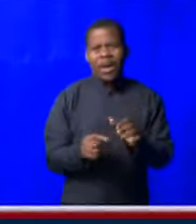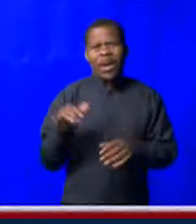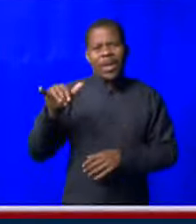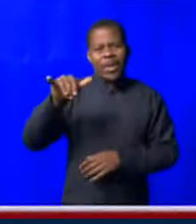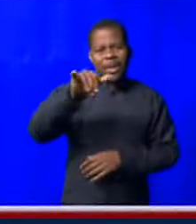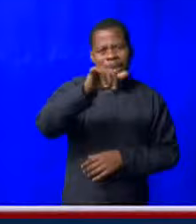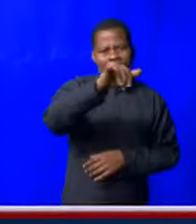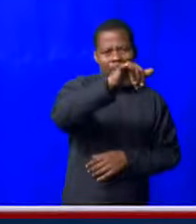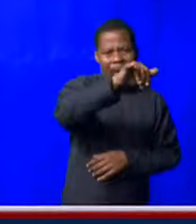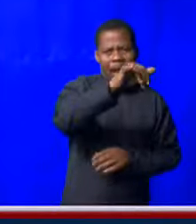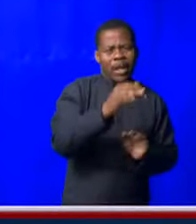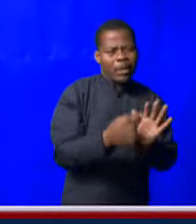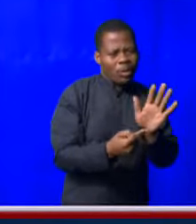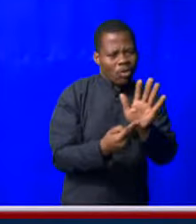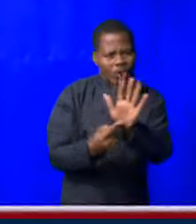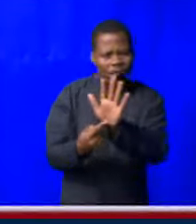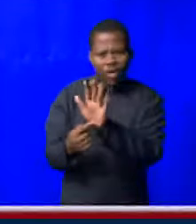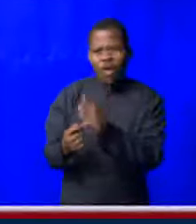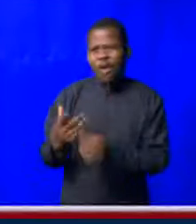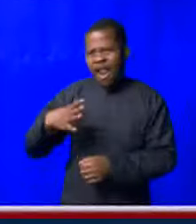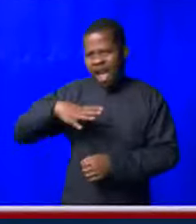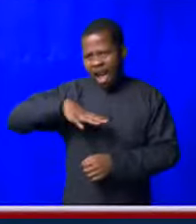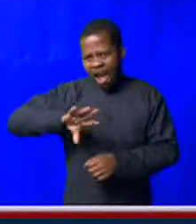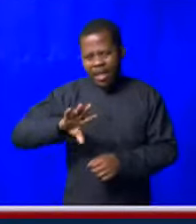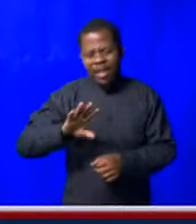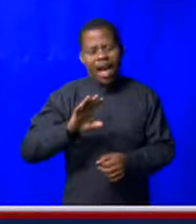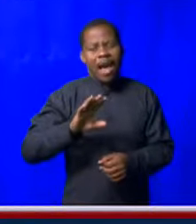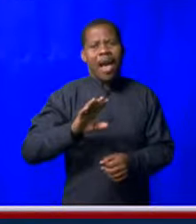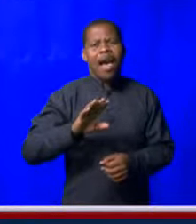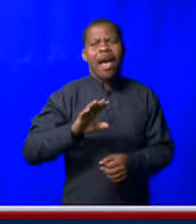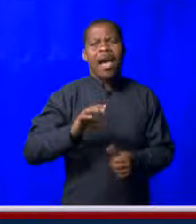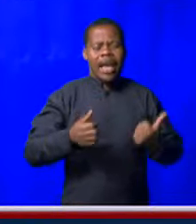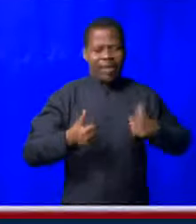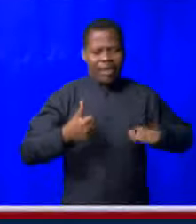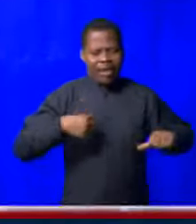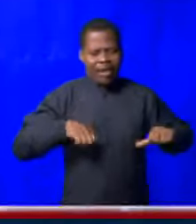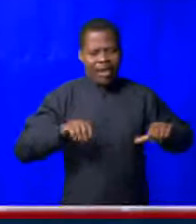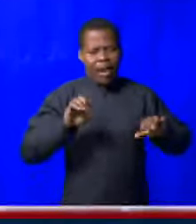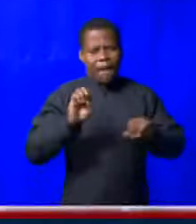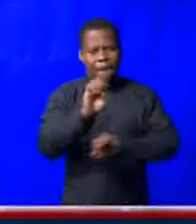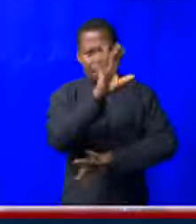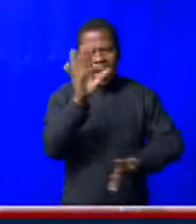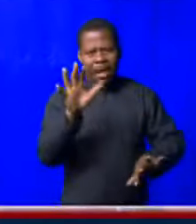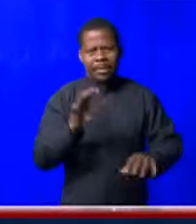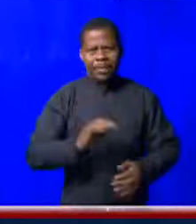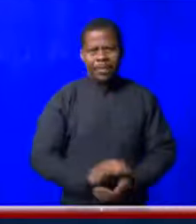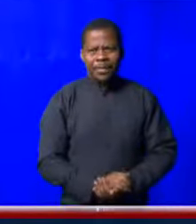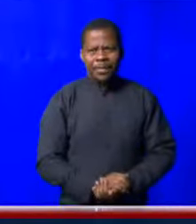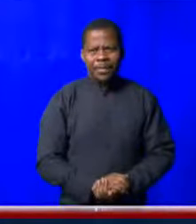ngetindiza kana leminye imidlalo. Etinsabeni kubika pholile Maziya